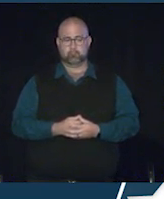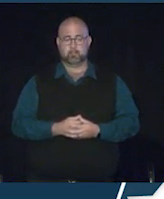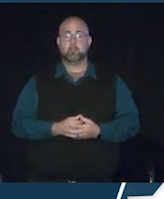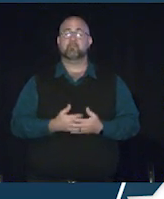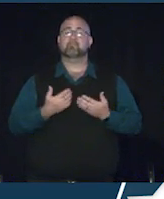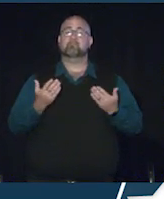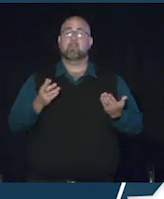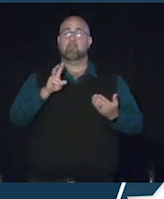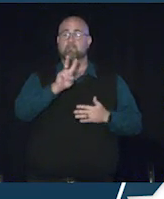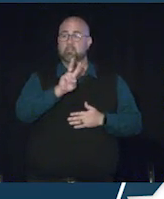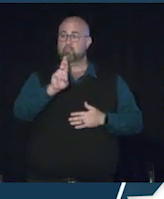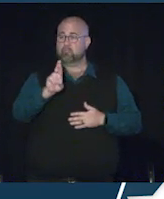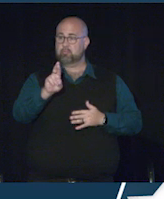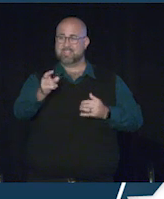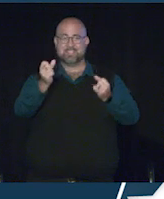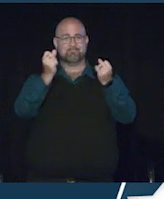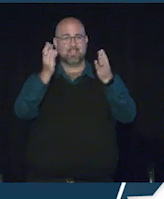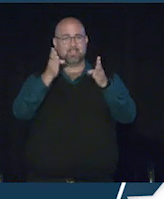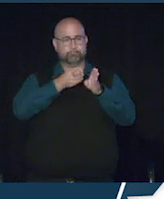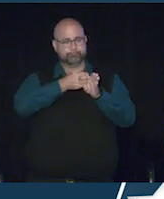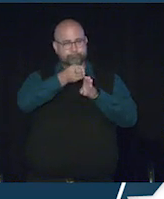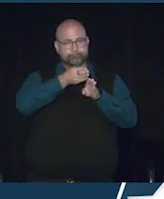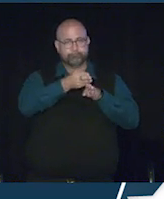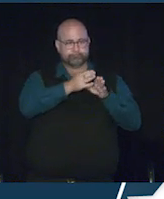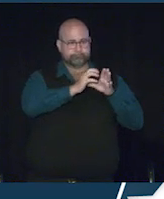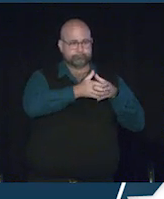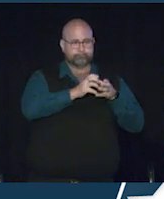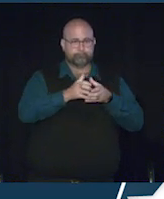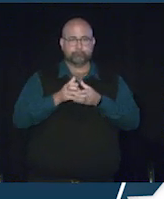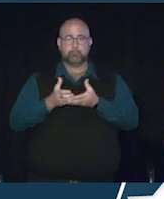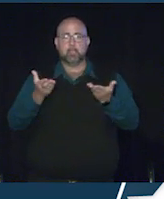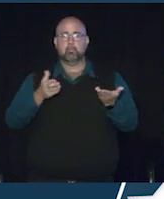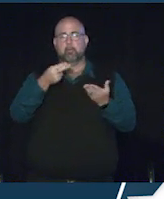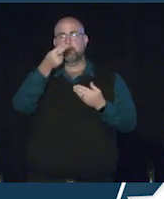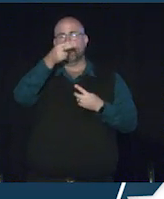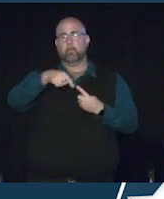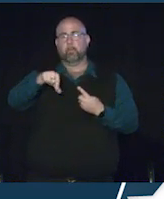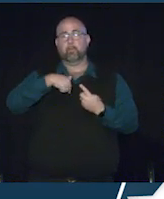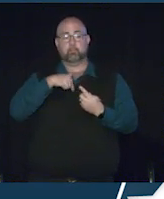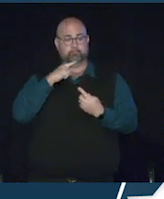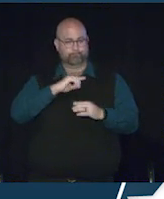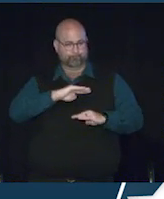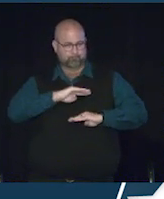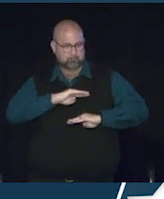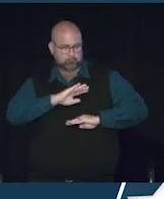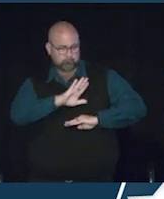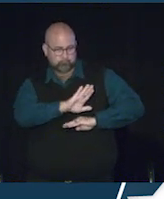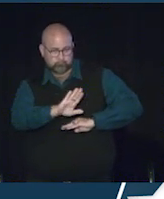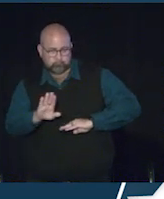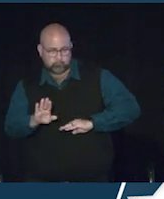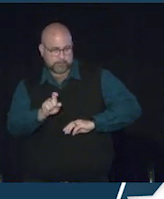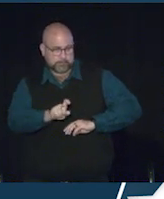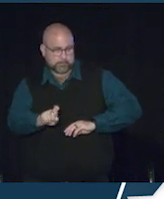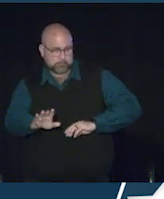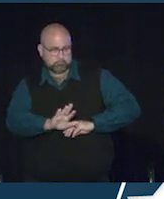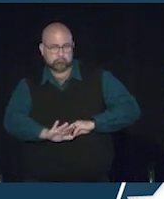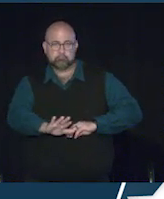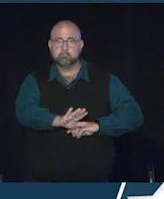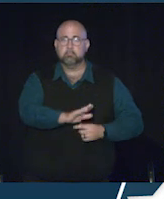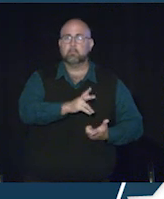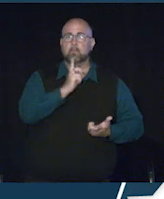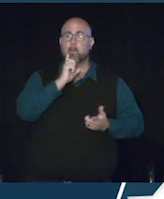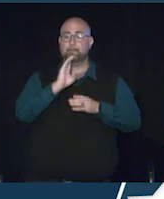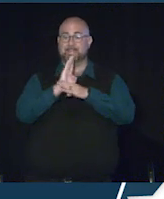So VR has a number of specialized units here at headquarters to meet the needs of our participants with disabilities and our